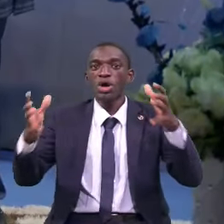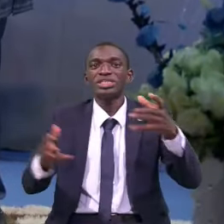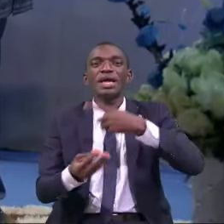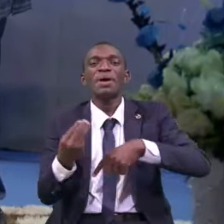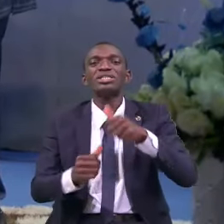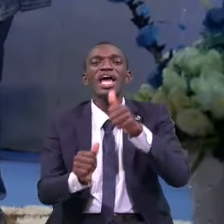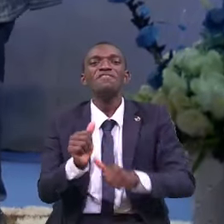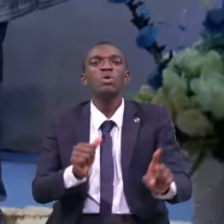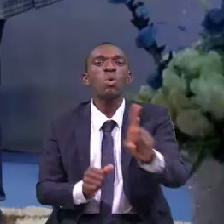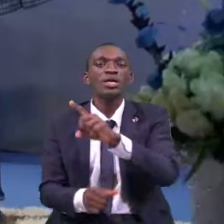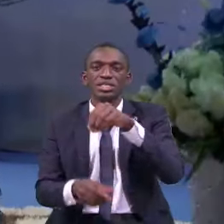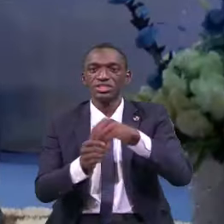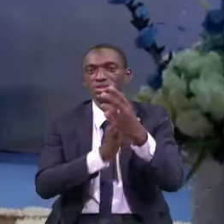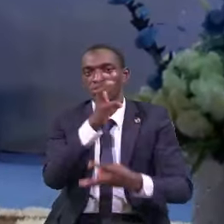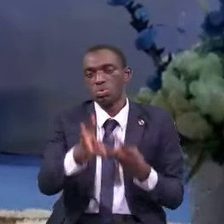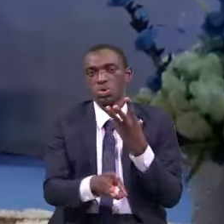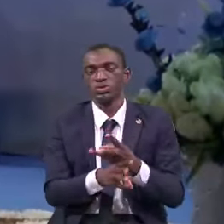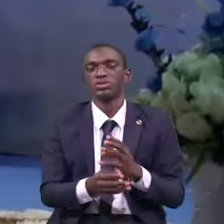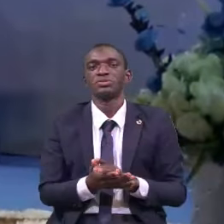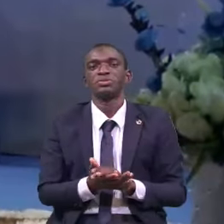in the world.